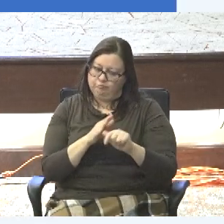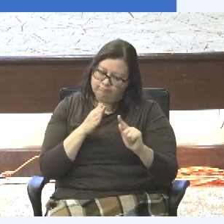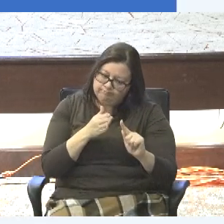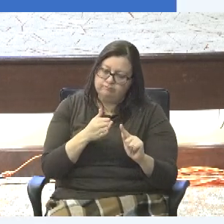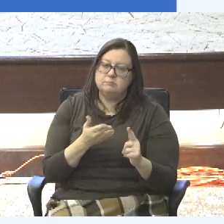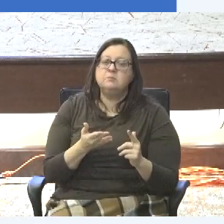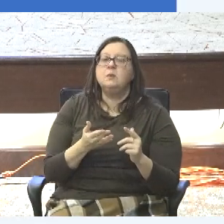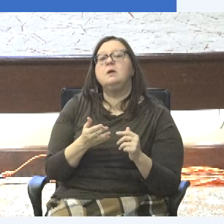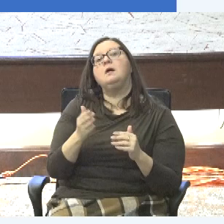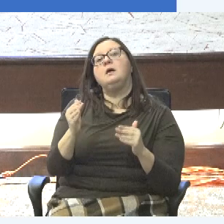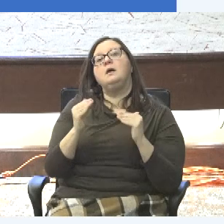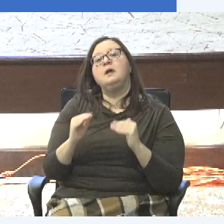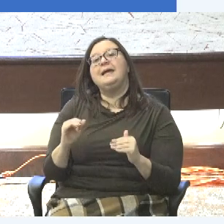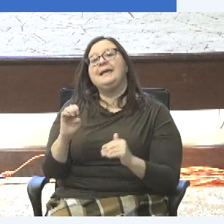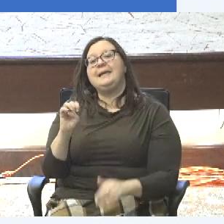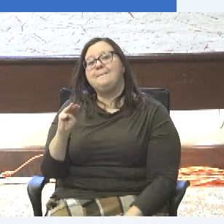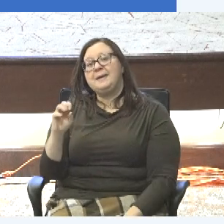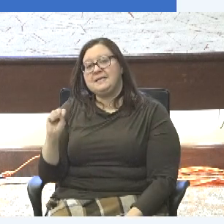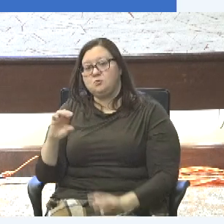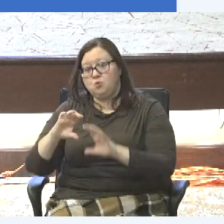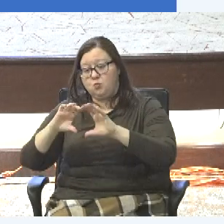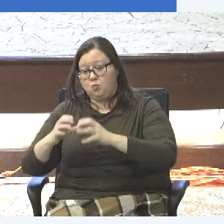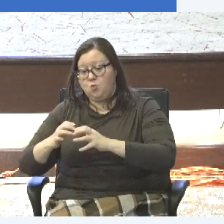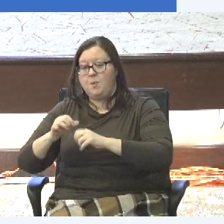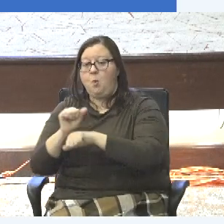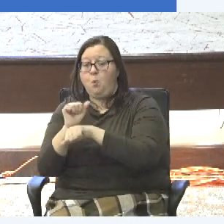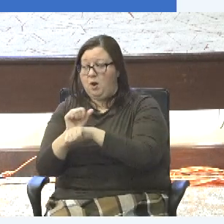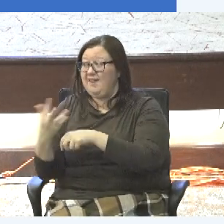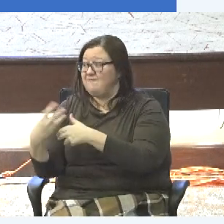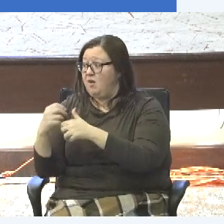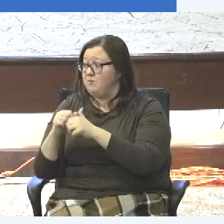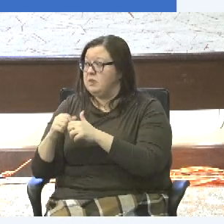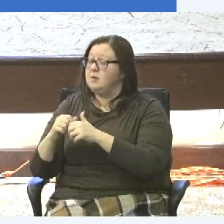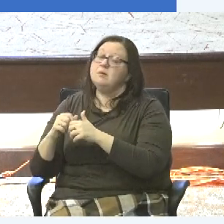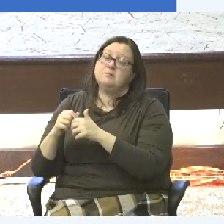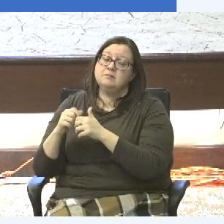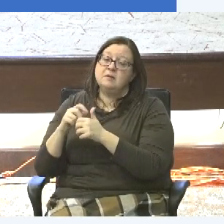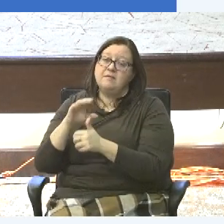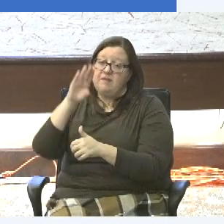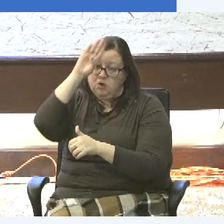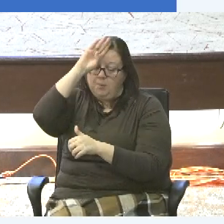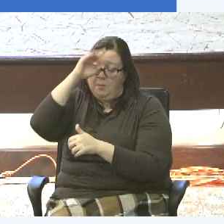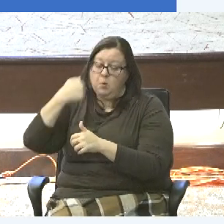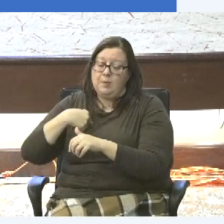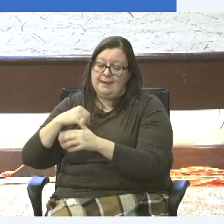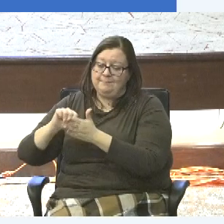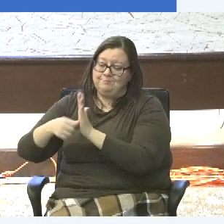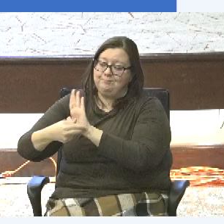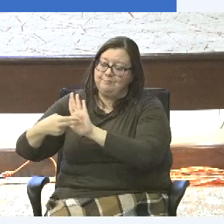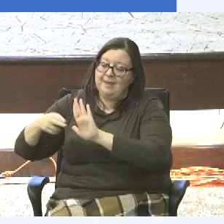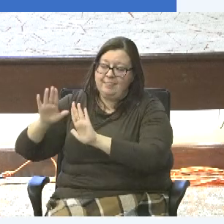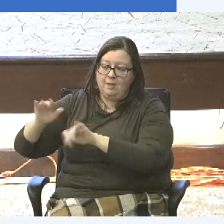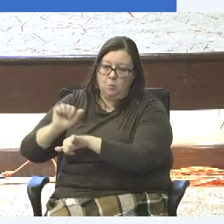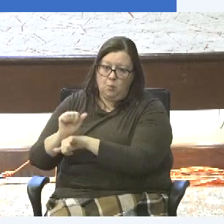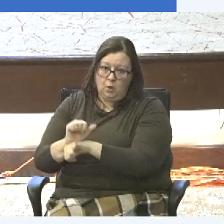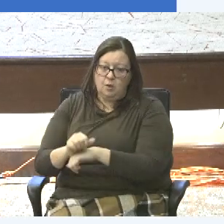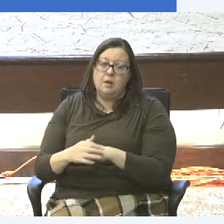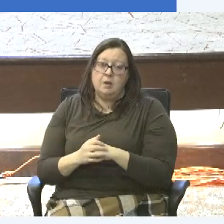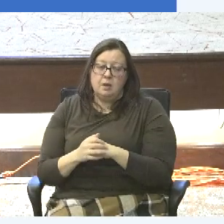And then the emergency management group does work and fall under the fire department, so we want to highlight their work. I do just want to point out